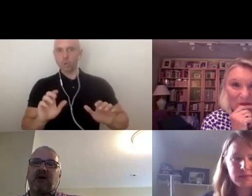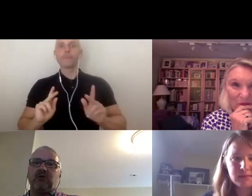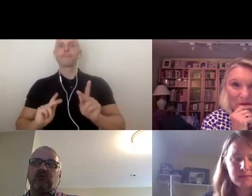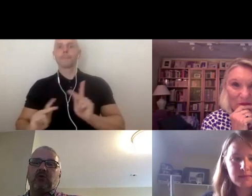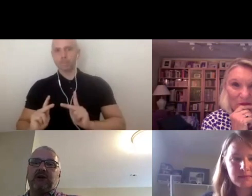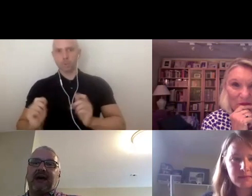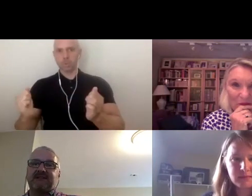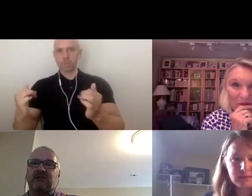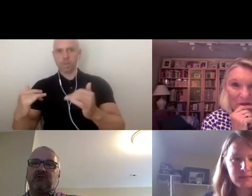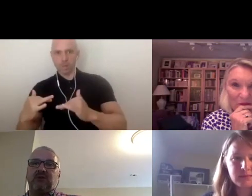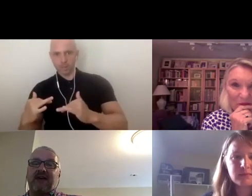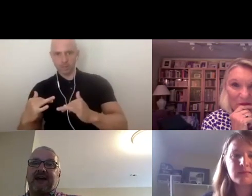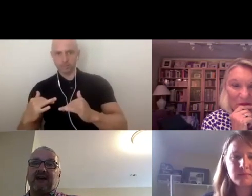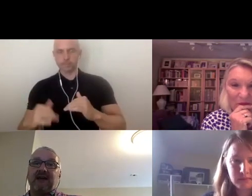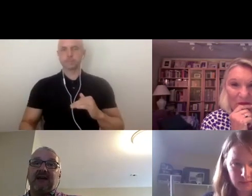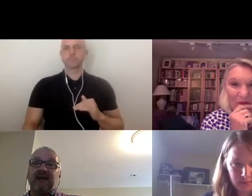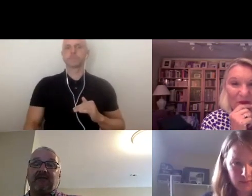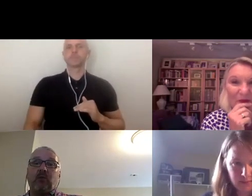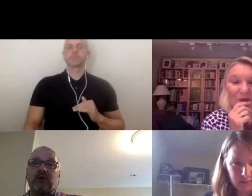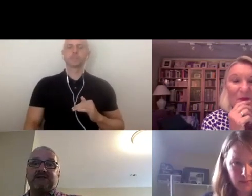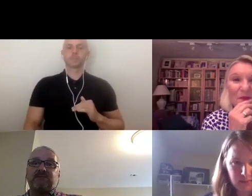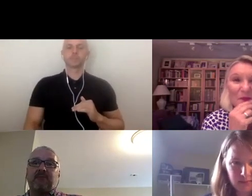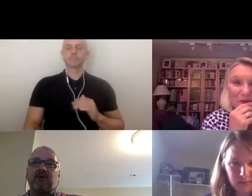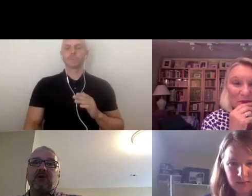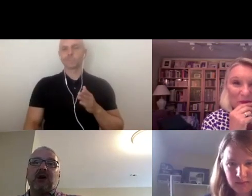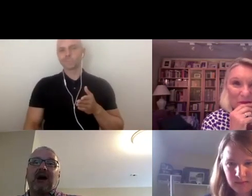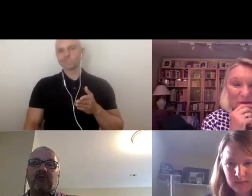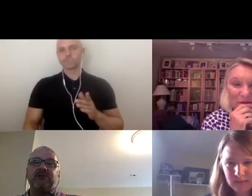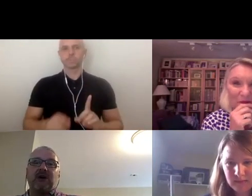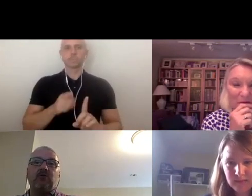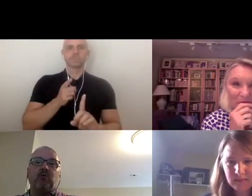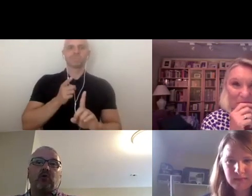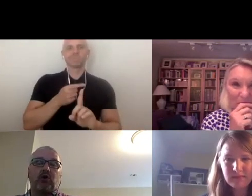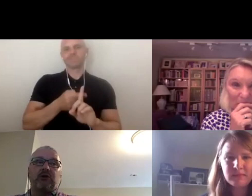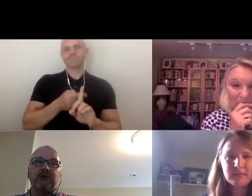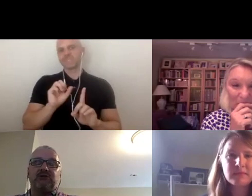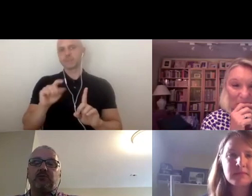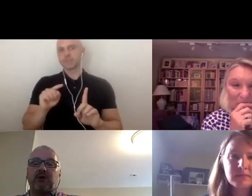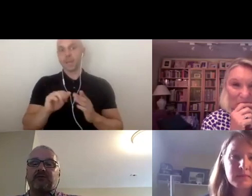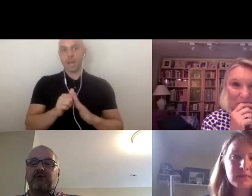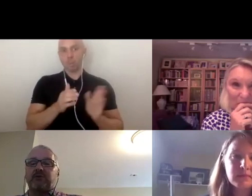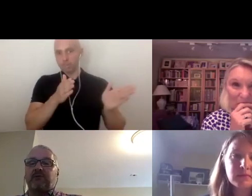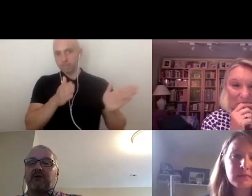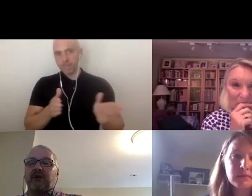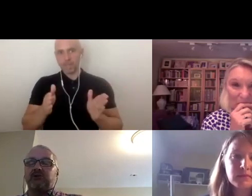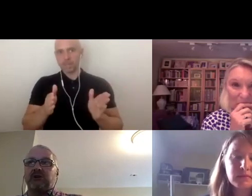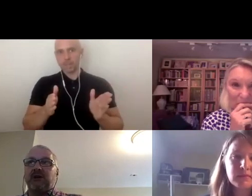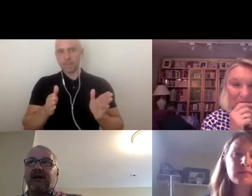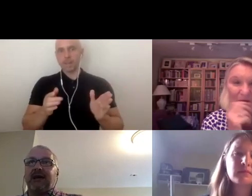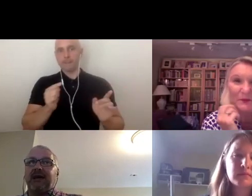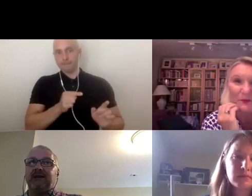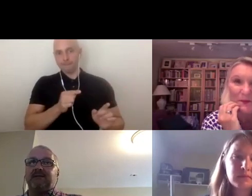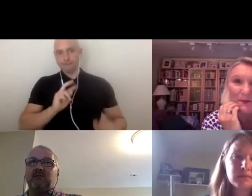of how you would execute that, if it were in September, I would reach out currently to Parks, Forestry and